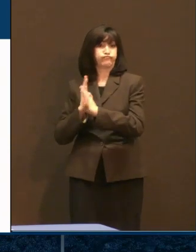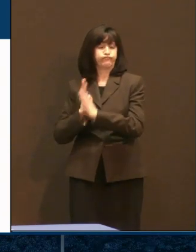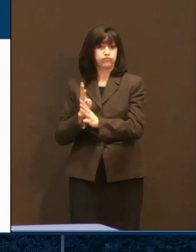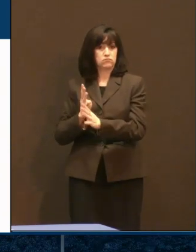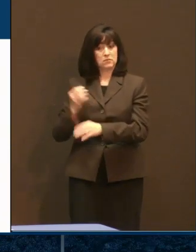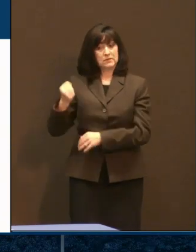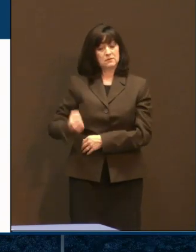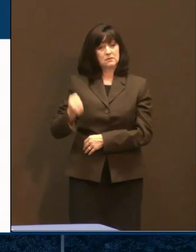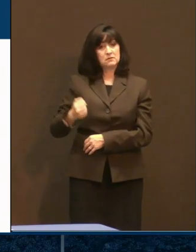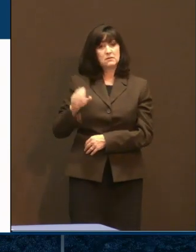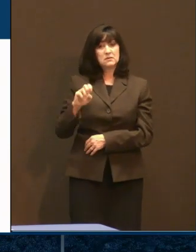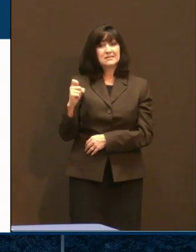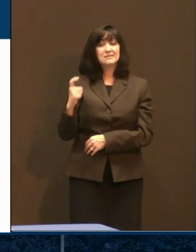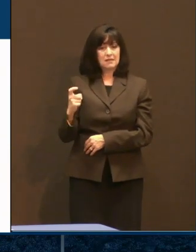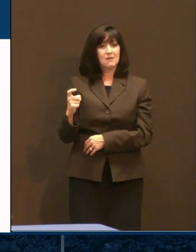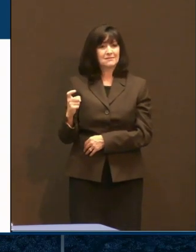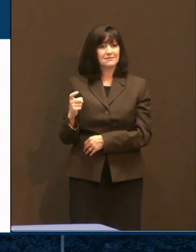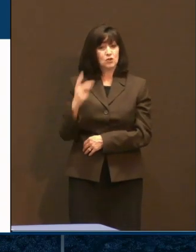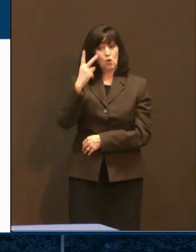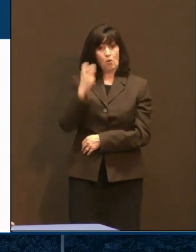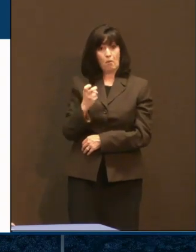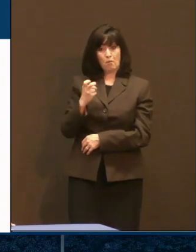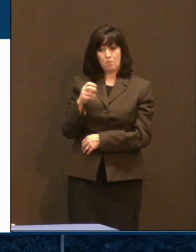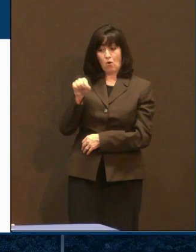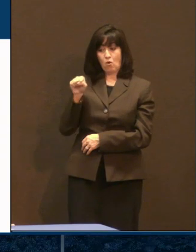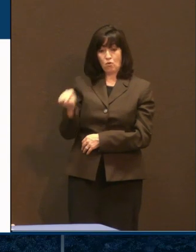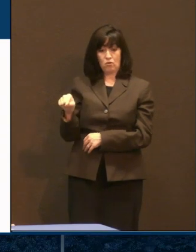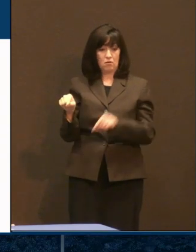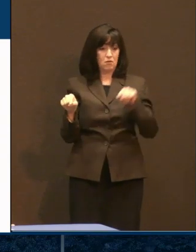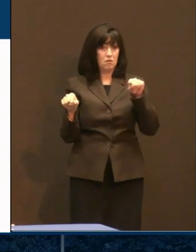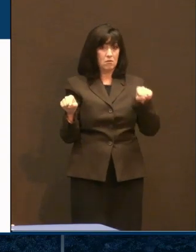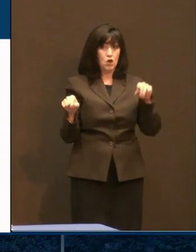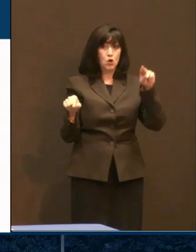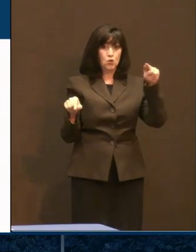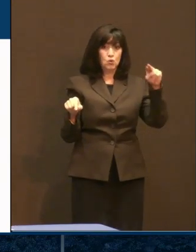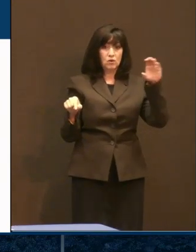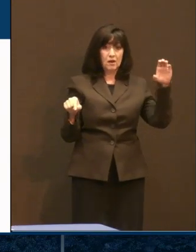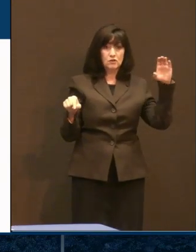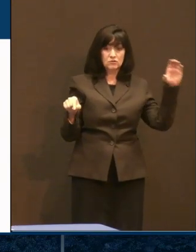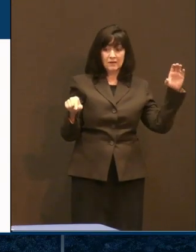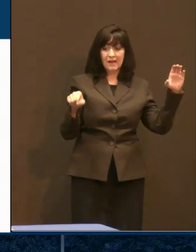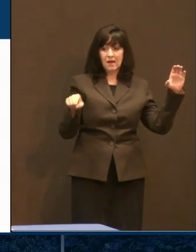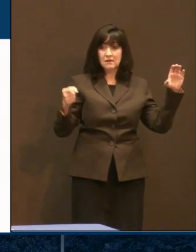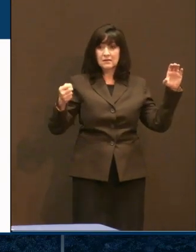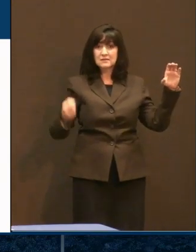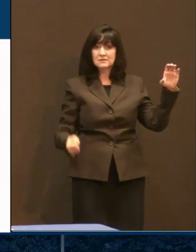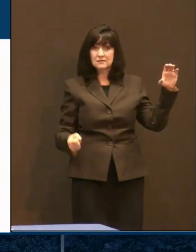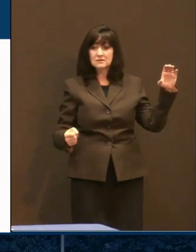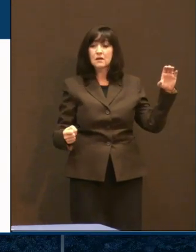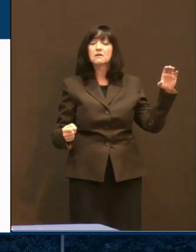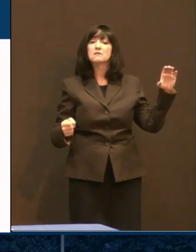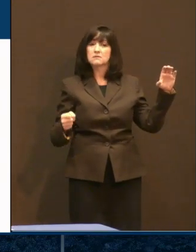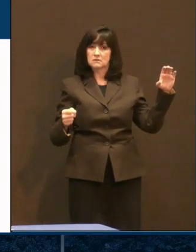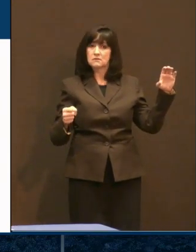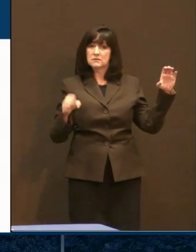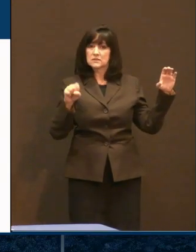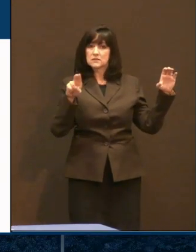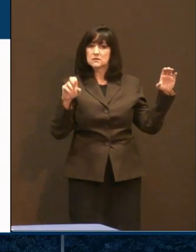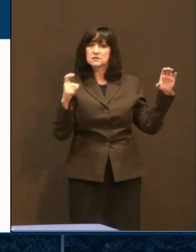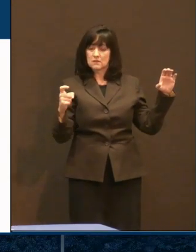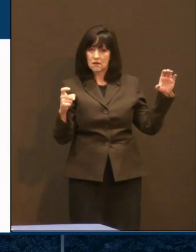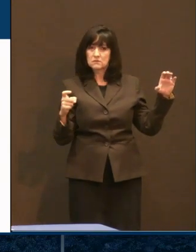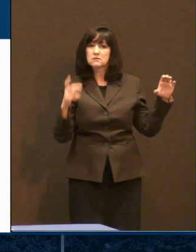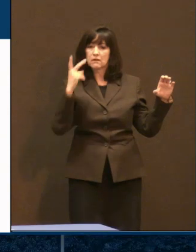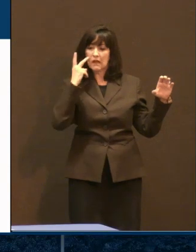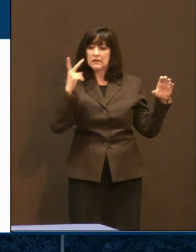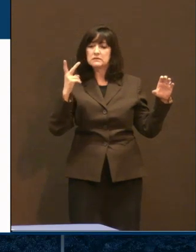those two kind of explain what we are seeing by the total number of